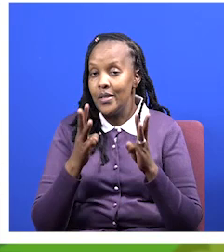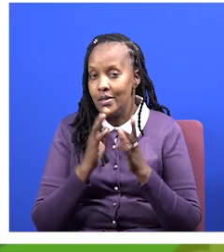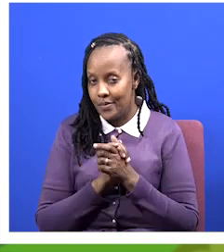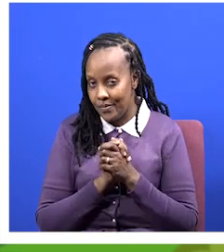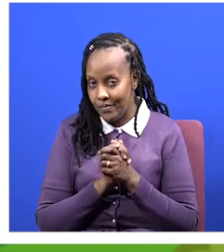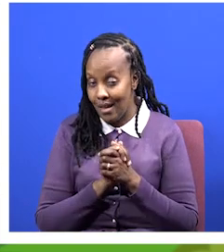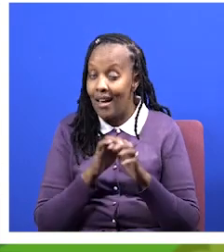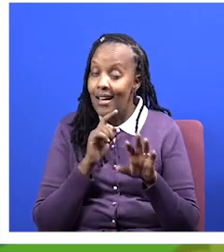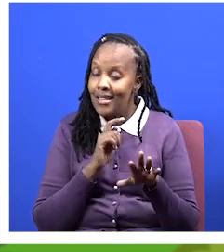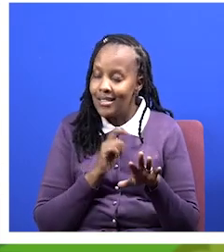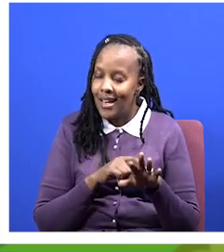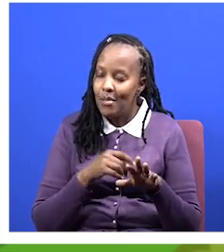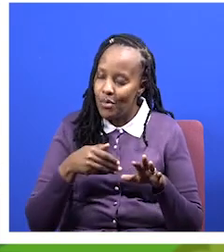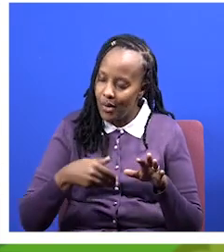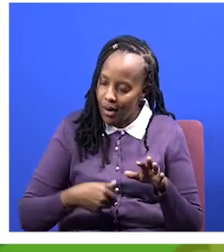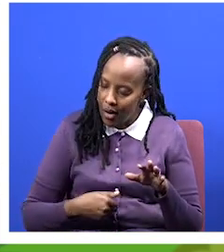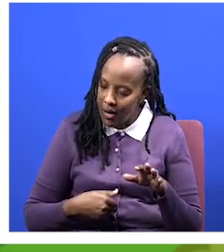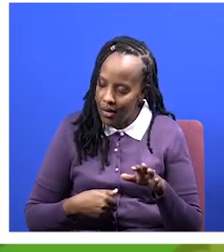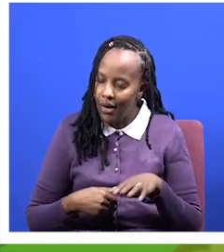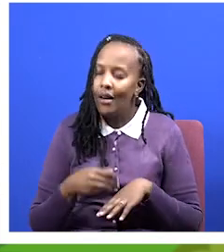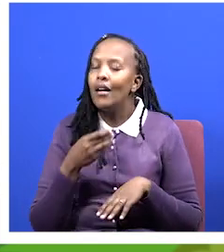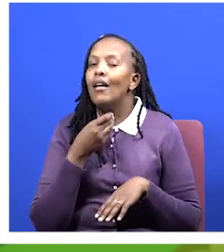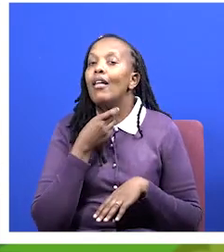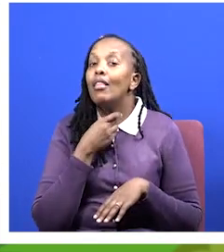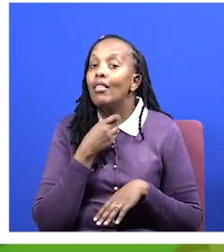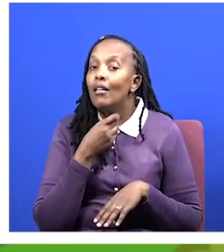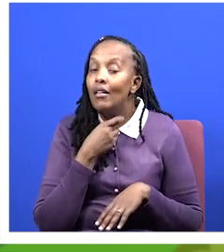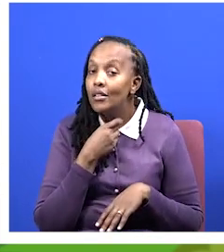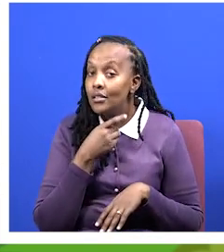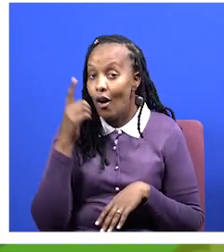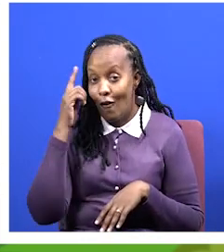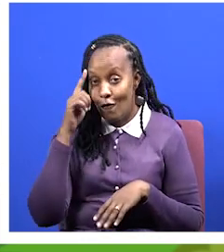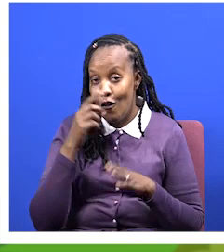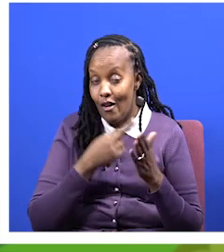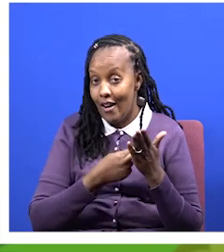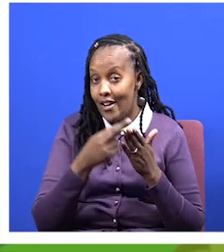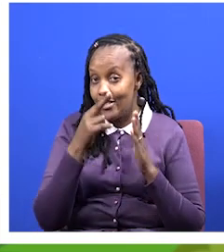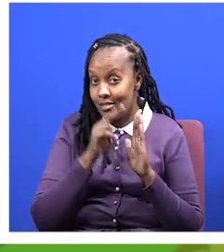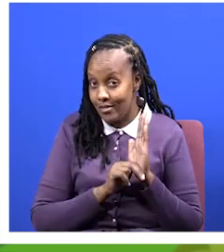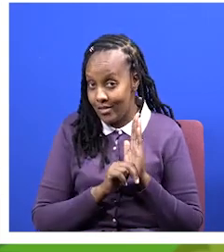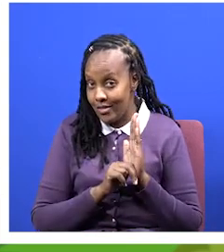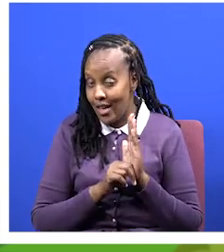when we hunger and thirst for righteousness,